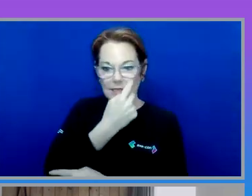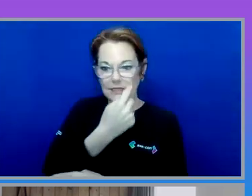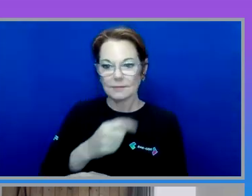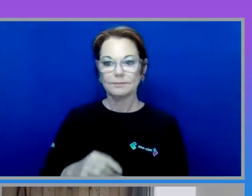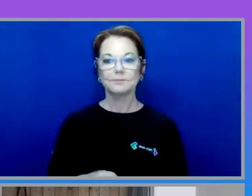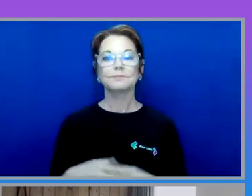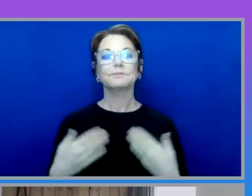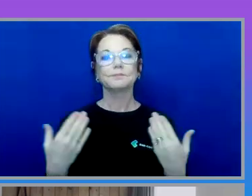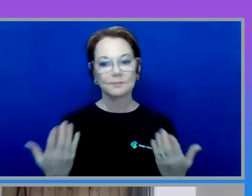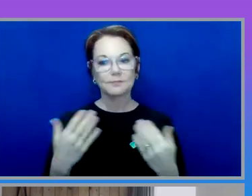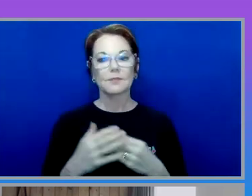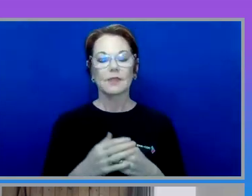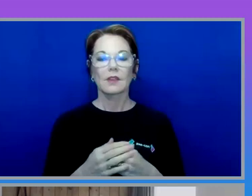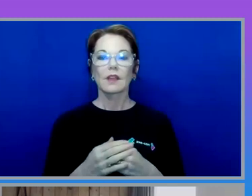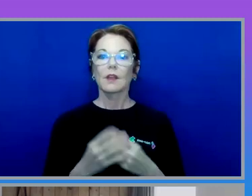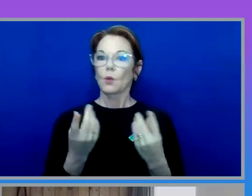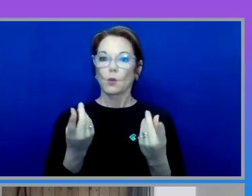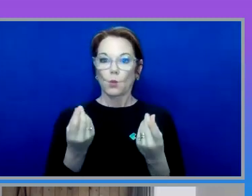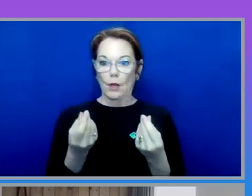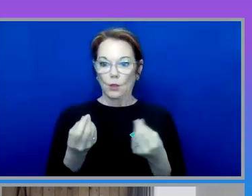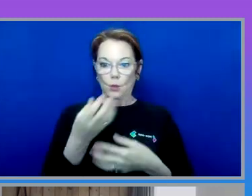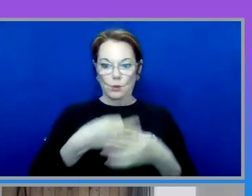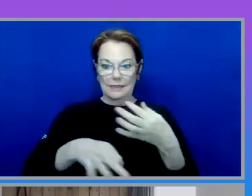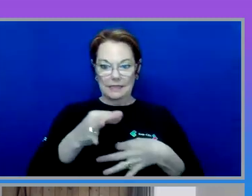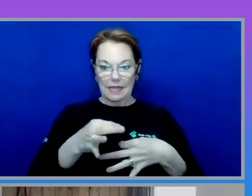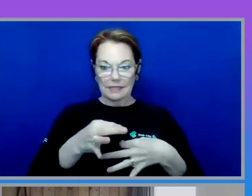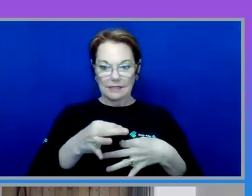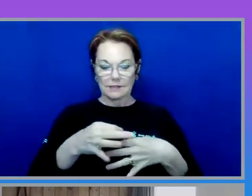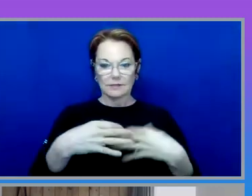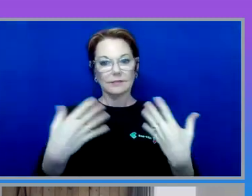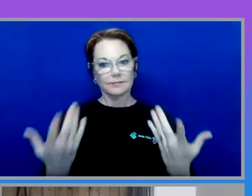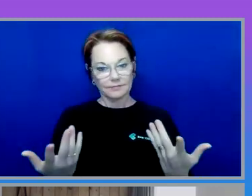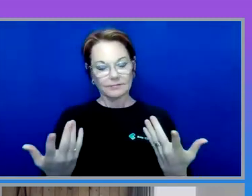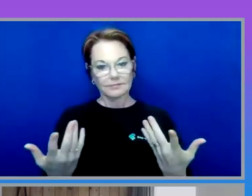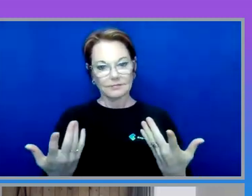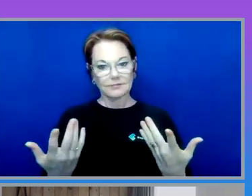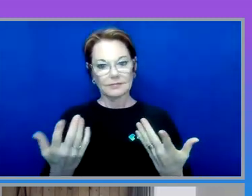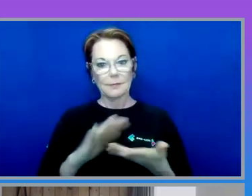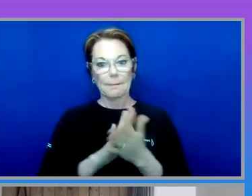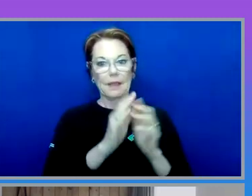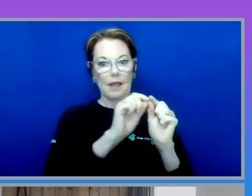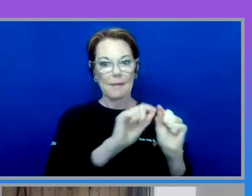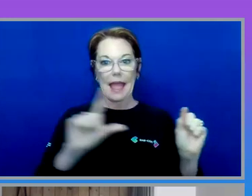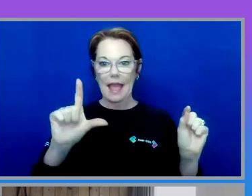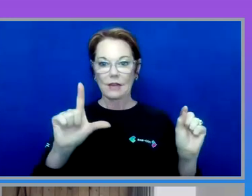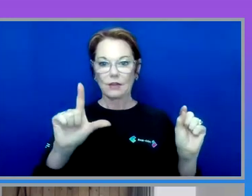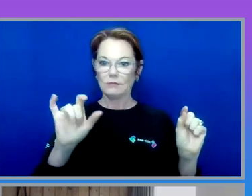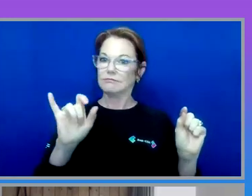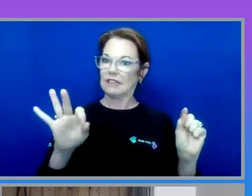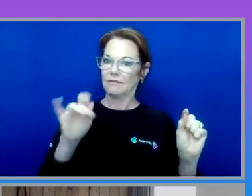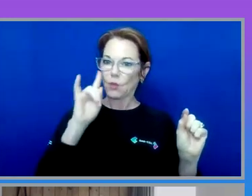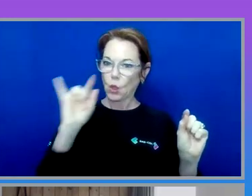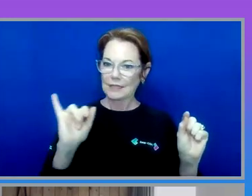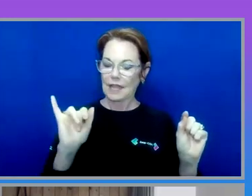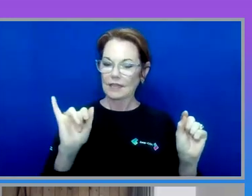So, what do you do instead? Well, turn it into a header if it's acting like a header. Let's think